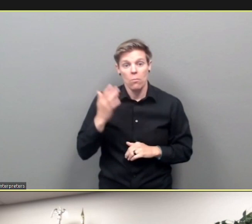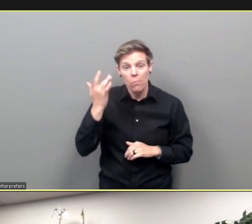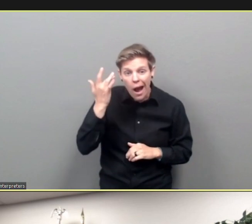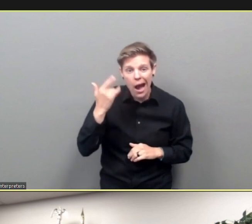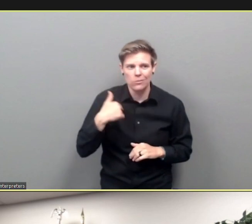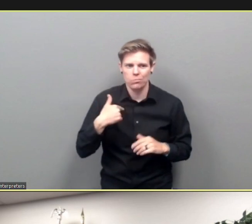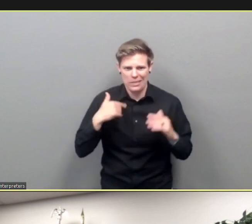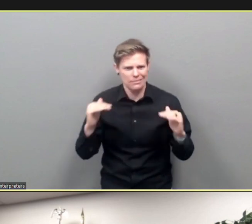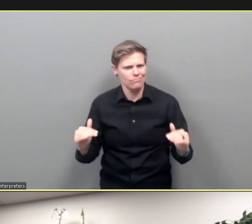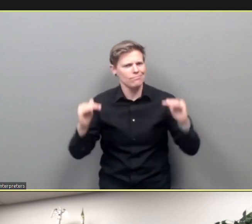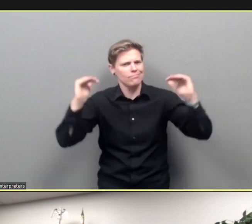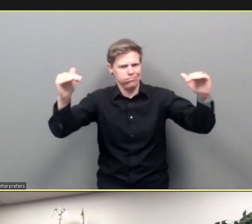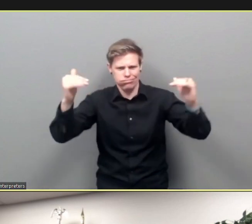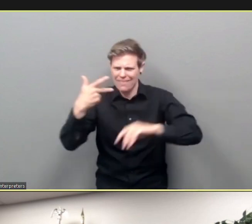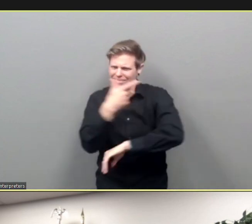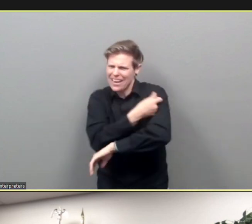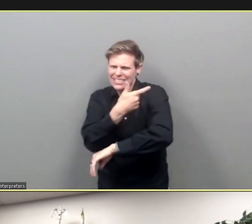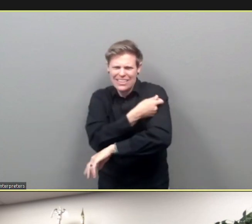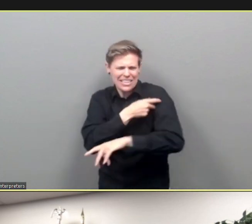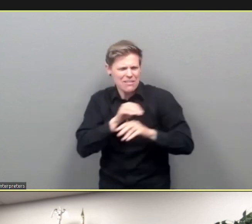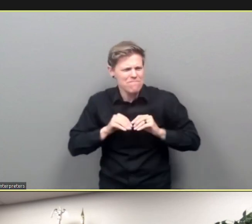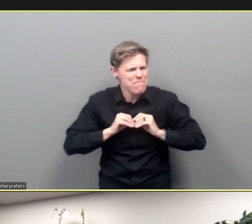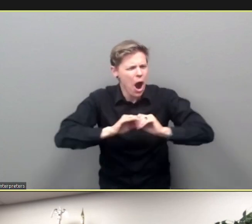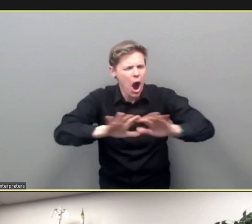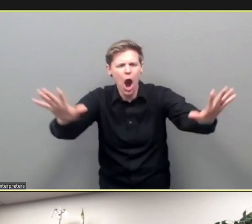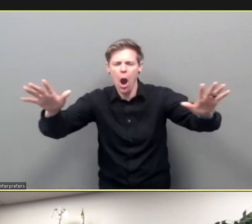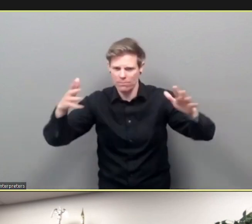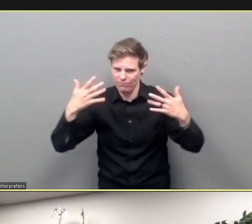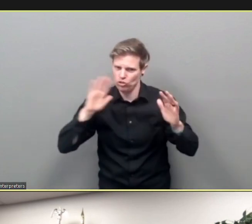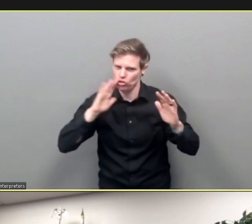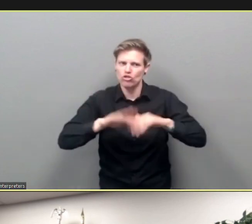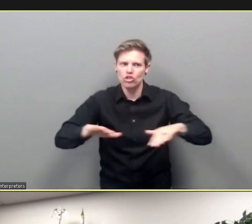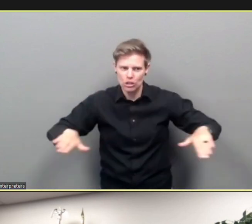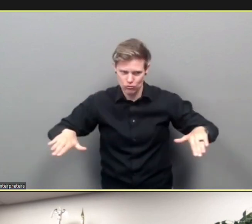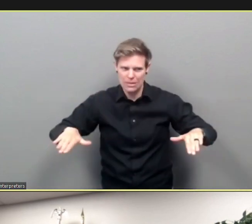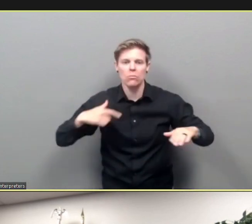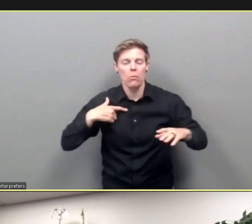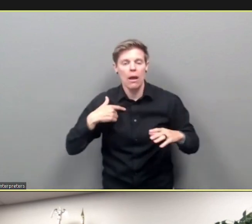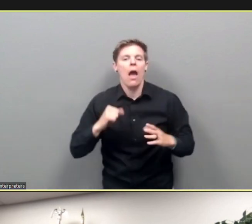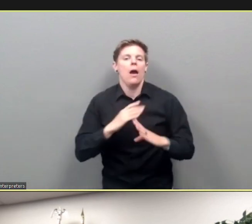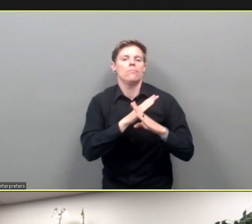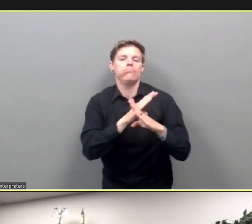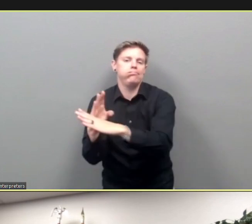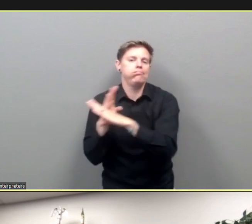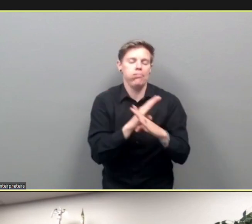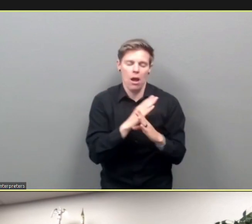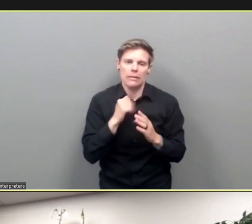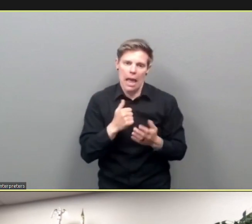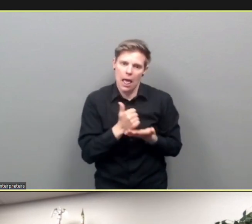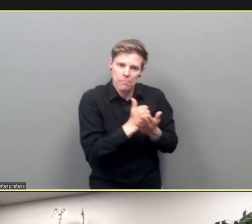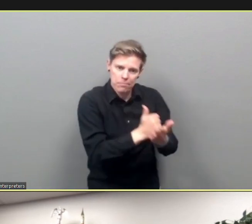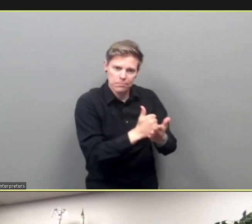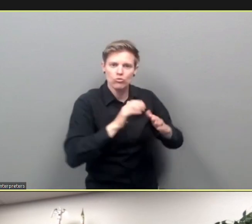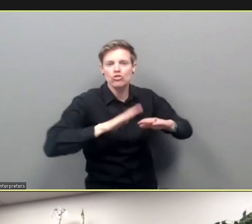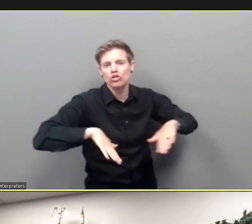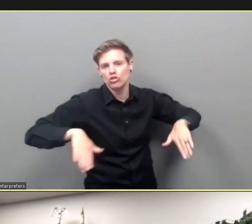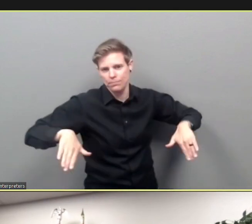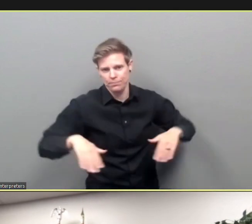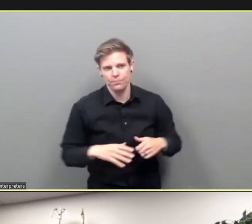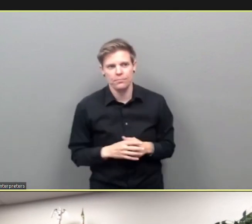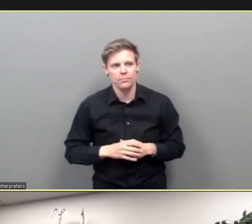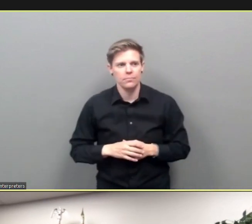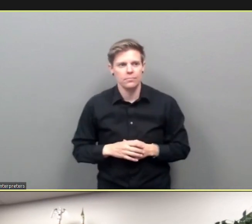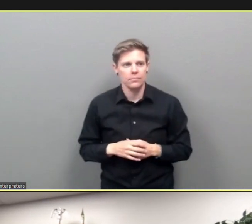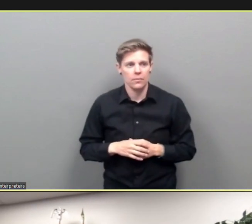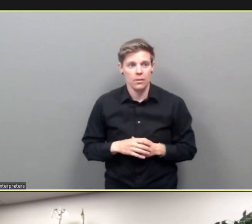in the state and the fact that we are able to protect children with vaccination of adults and